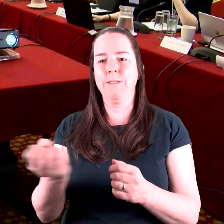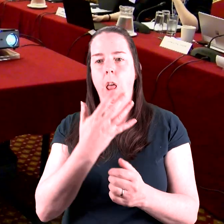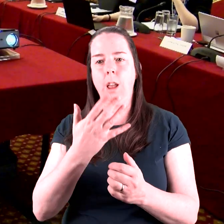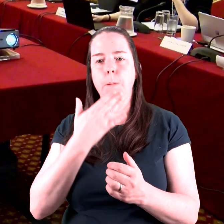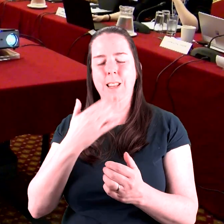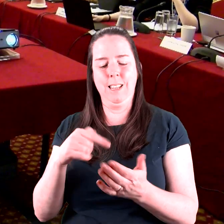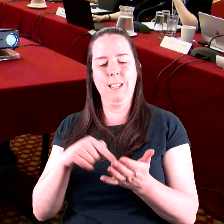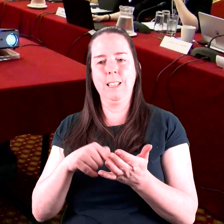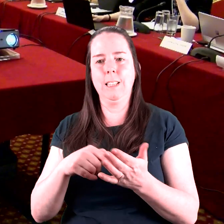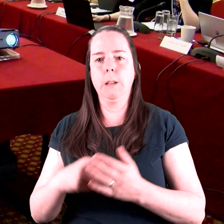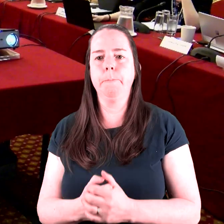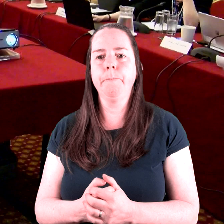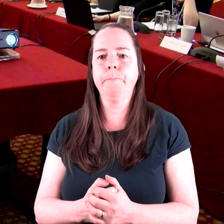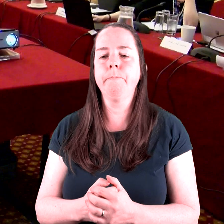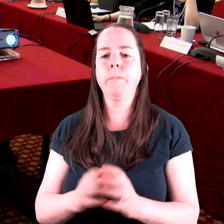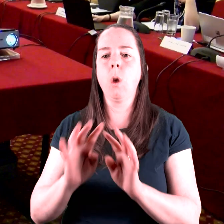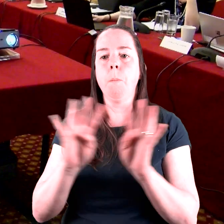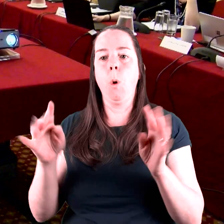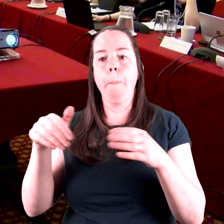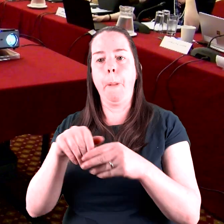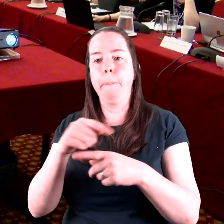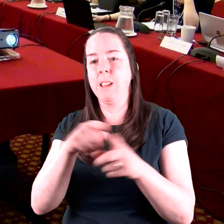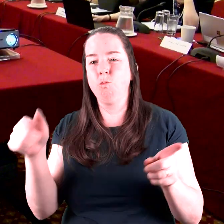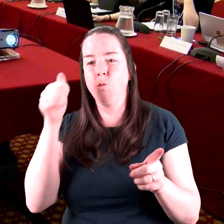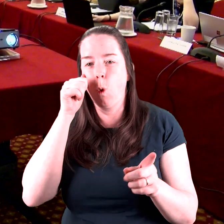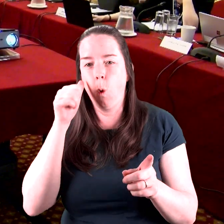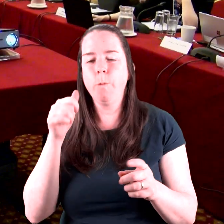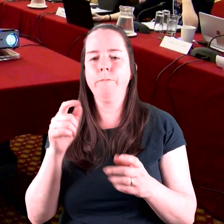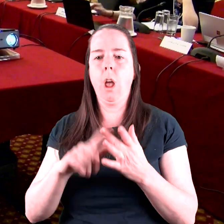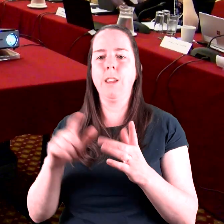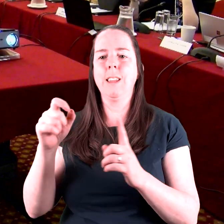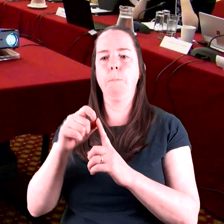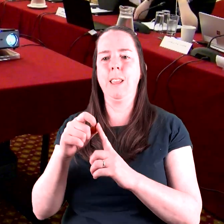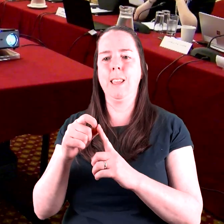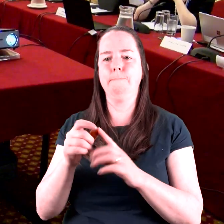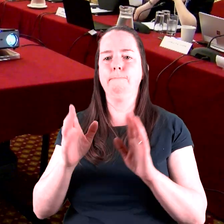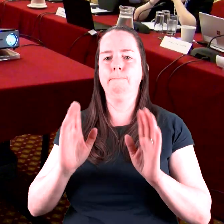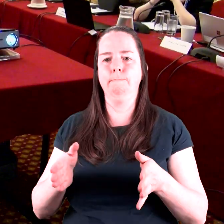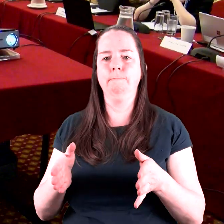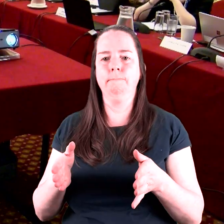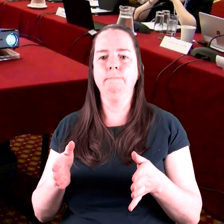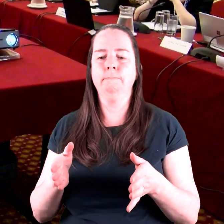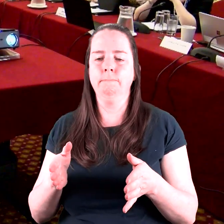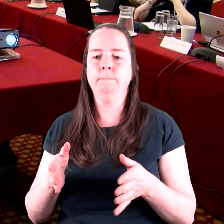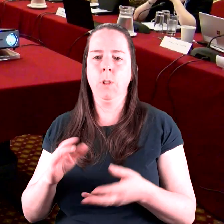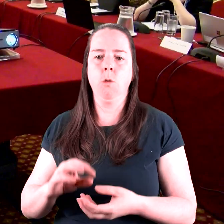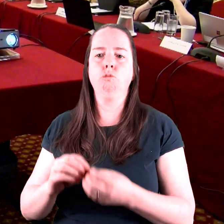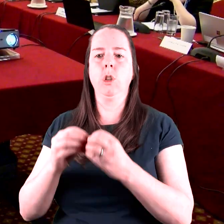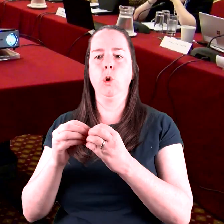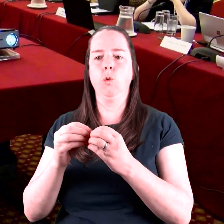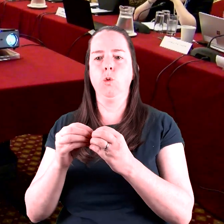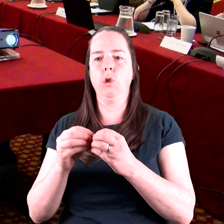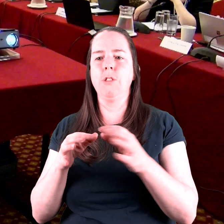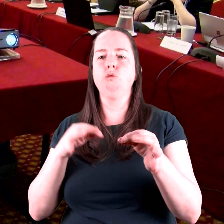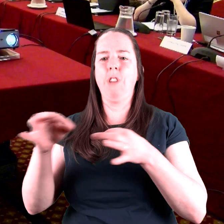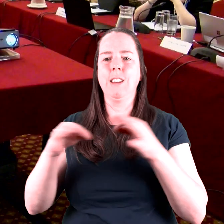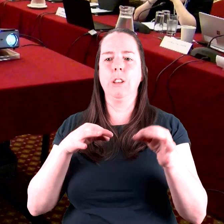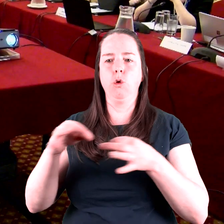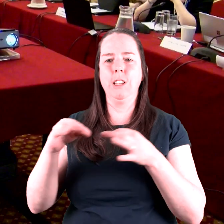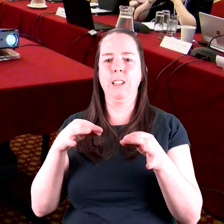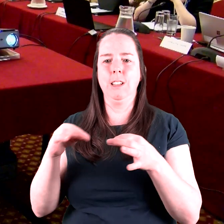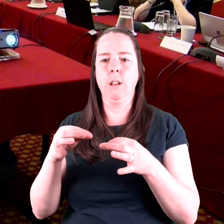one slide, please? Thank you. So, as board members will know, the Integrated Care Partnership is required to produce an